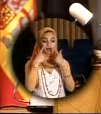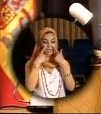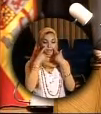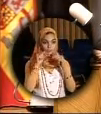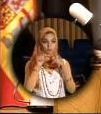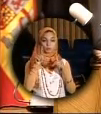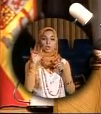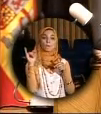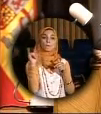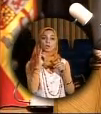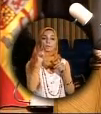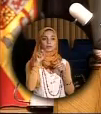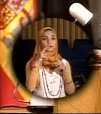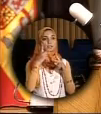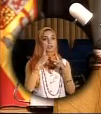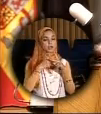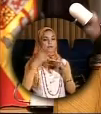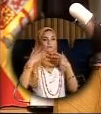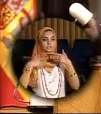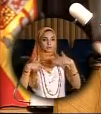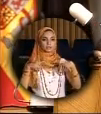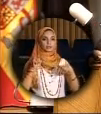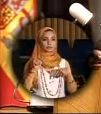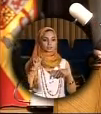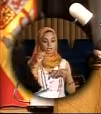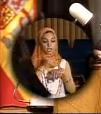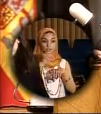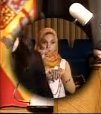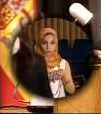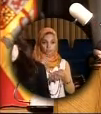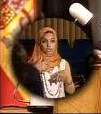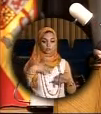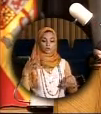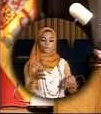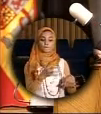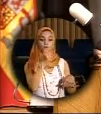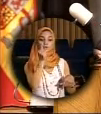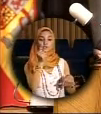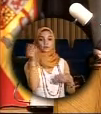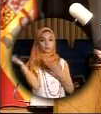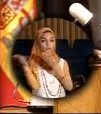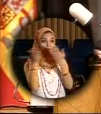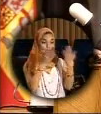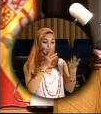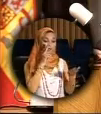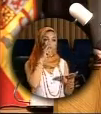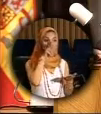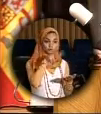take the opportunity and to show you some of the capabilities that ICT can have in terms